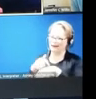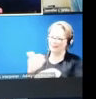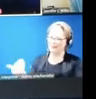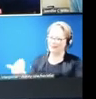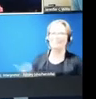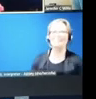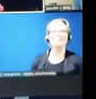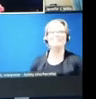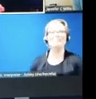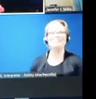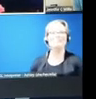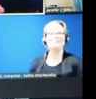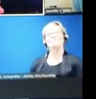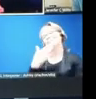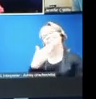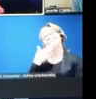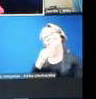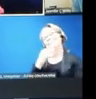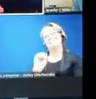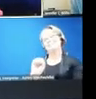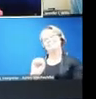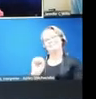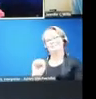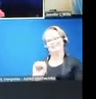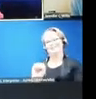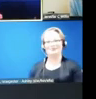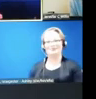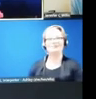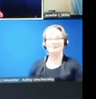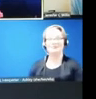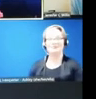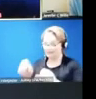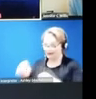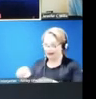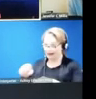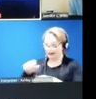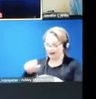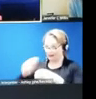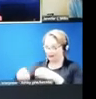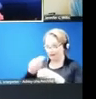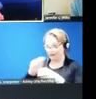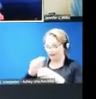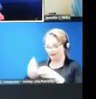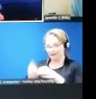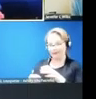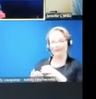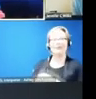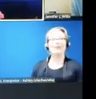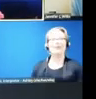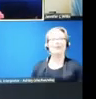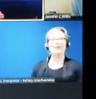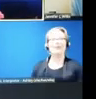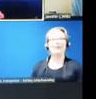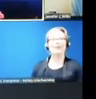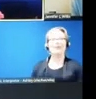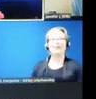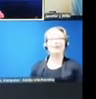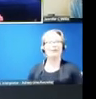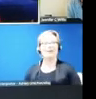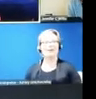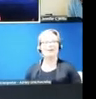Oh, good job. Can we pull it apart, TT? Come on, give me your hand. Put your thumb in the middle